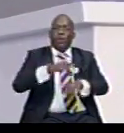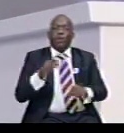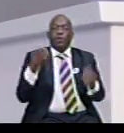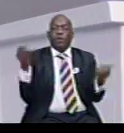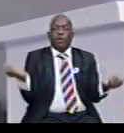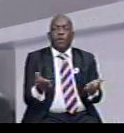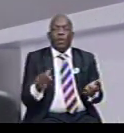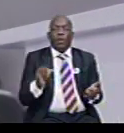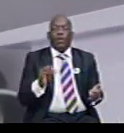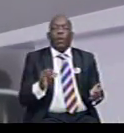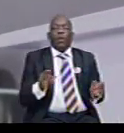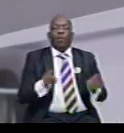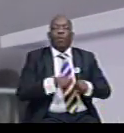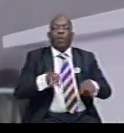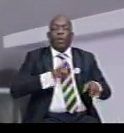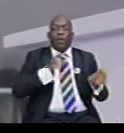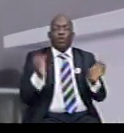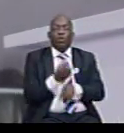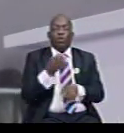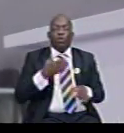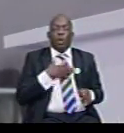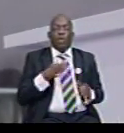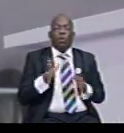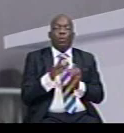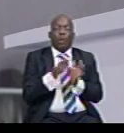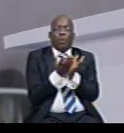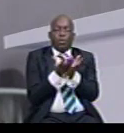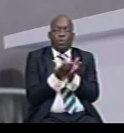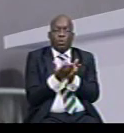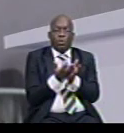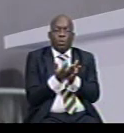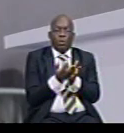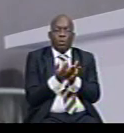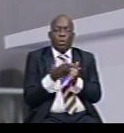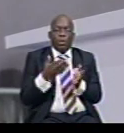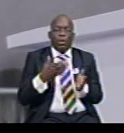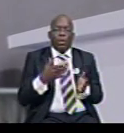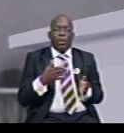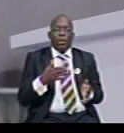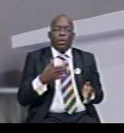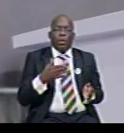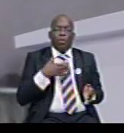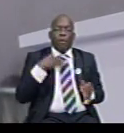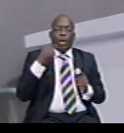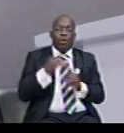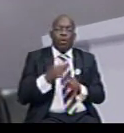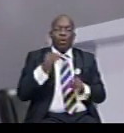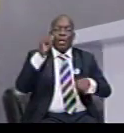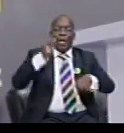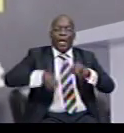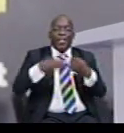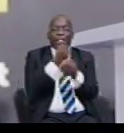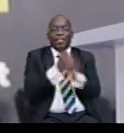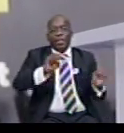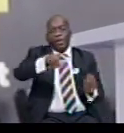Bible and the same word. My words cannot save anyone. It's